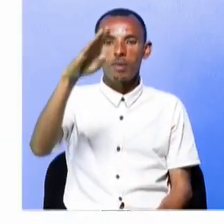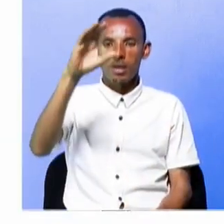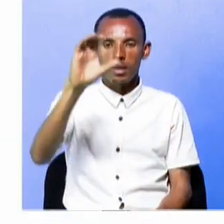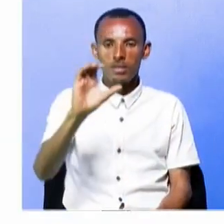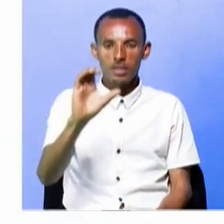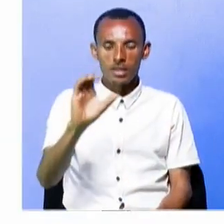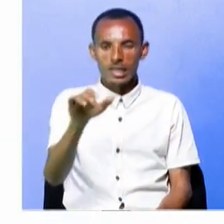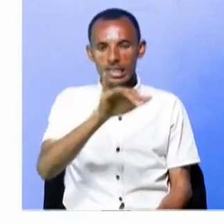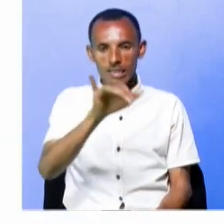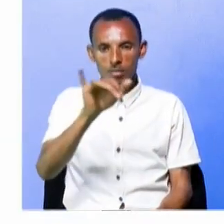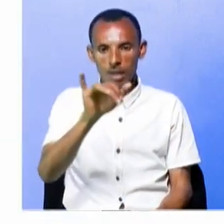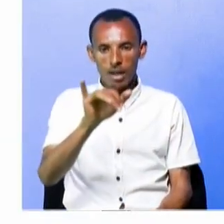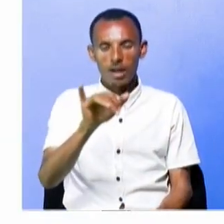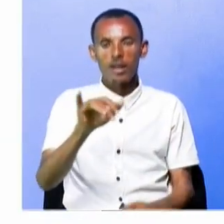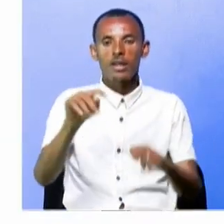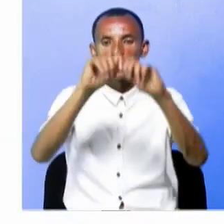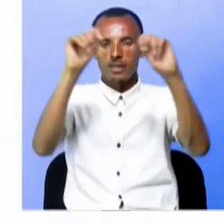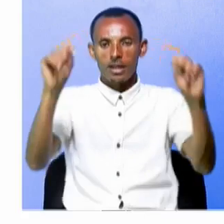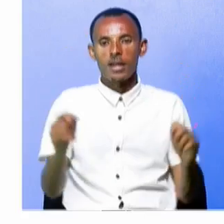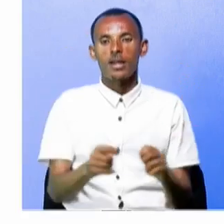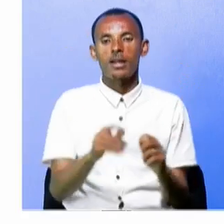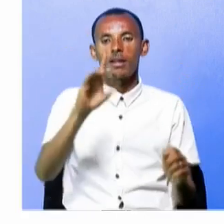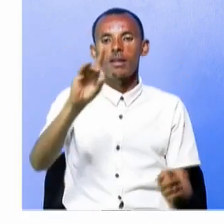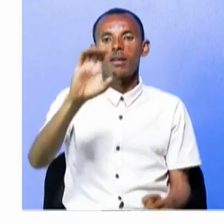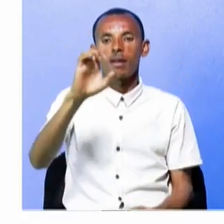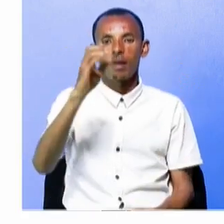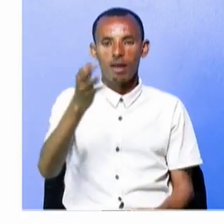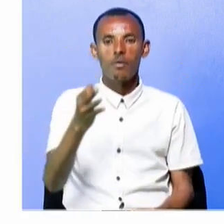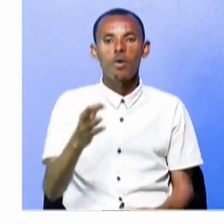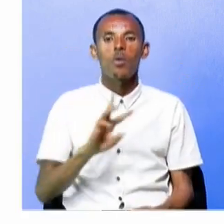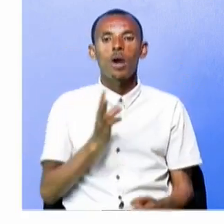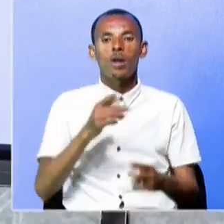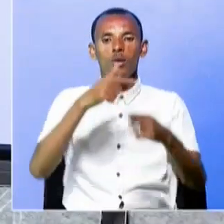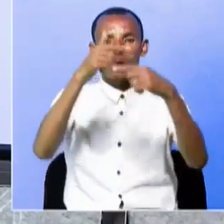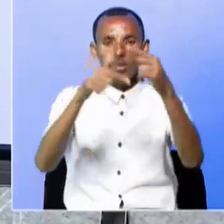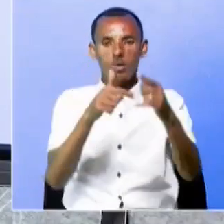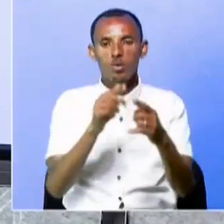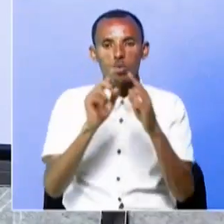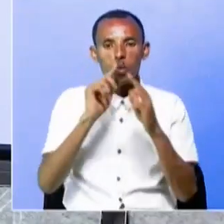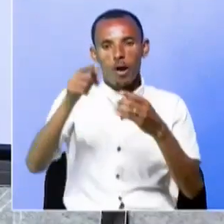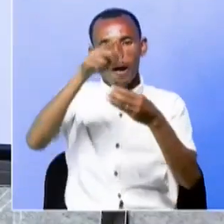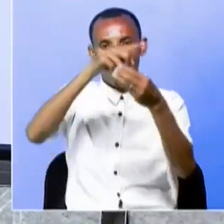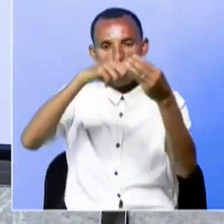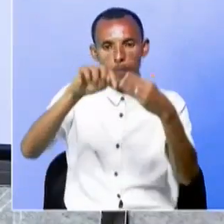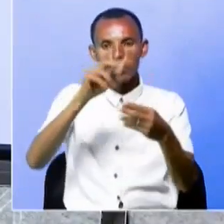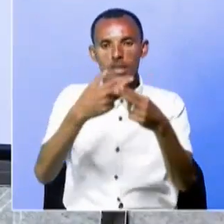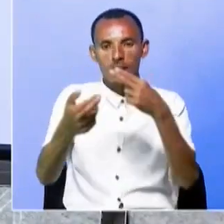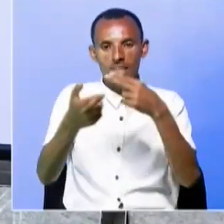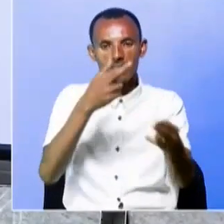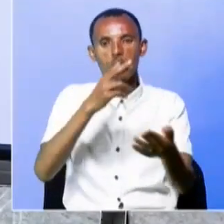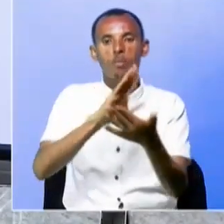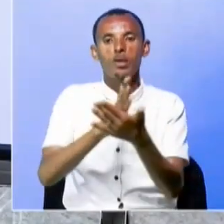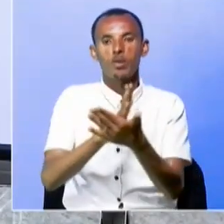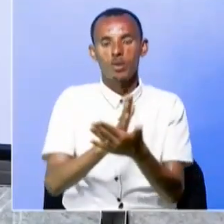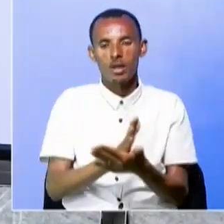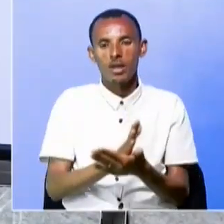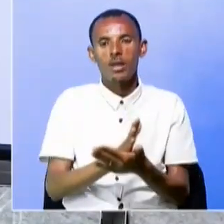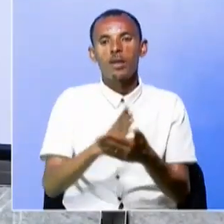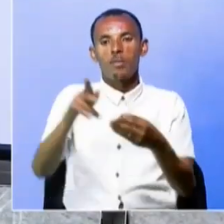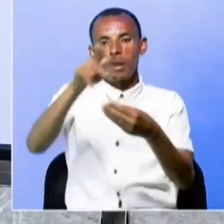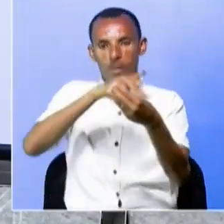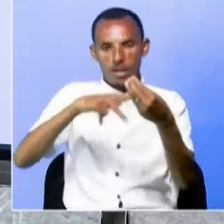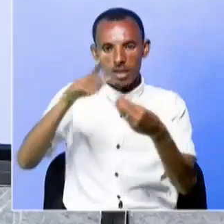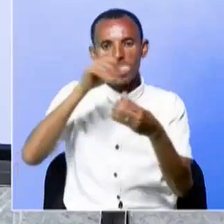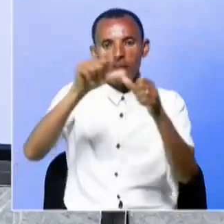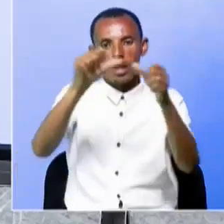is similar to triangle DEF, because we are going to talk about the relationship between perimeters and areas of